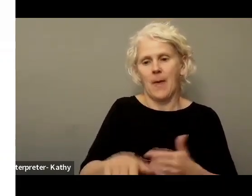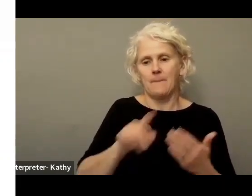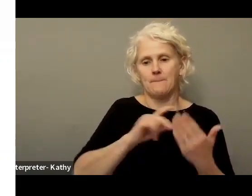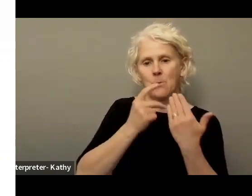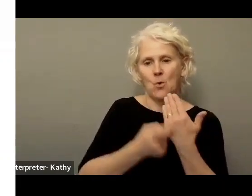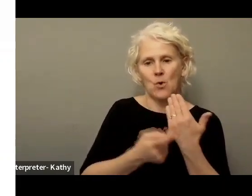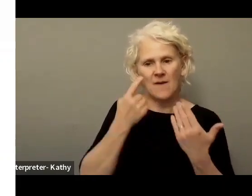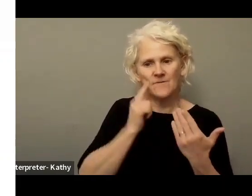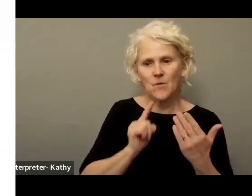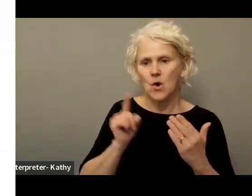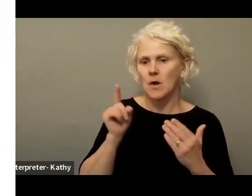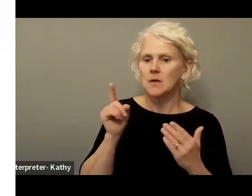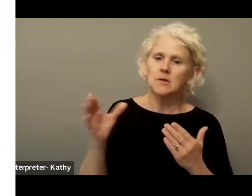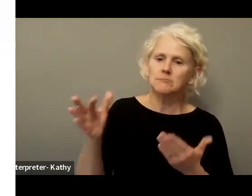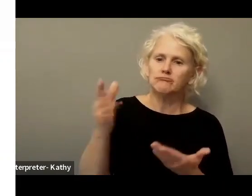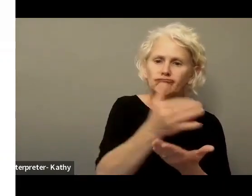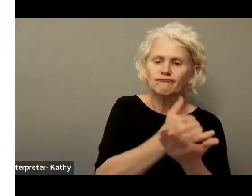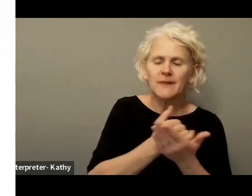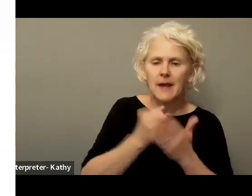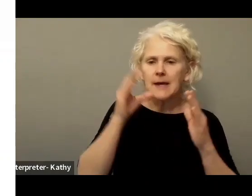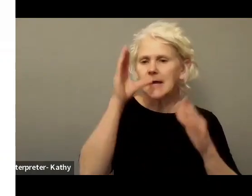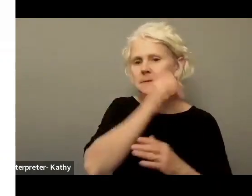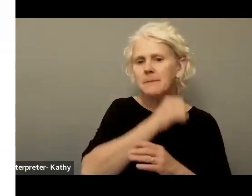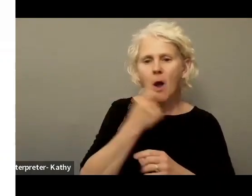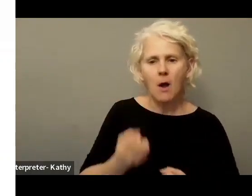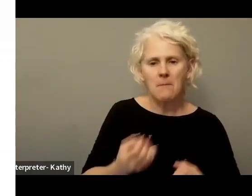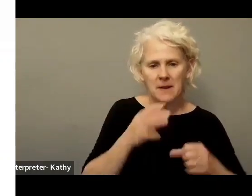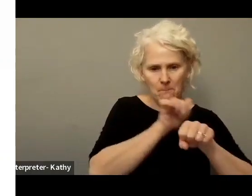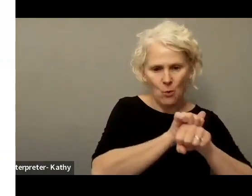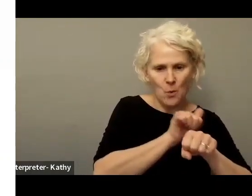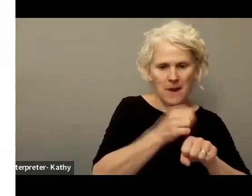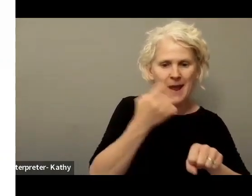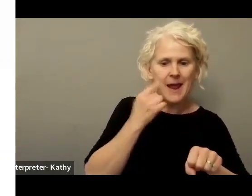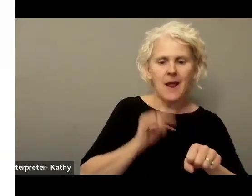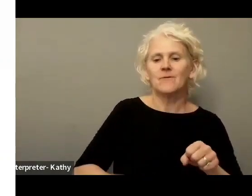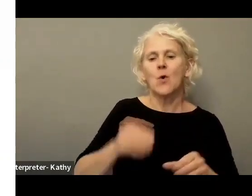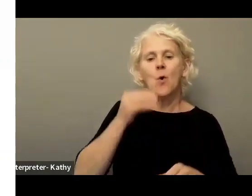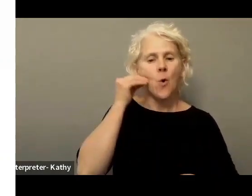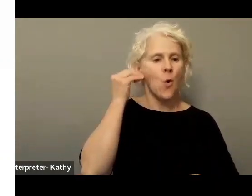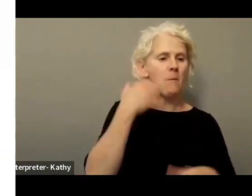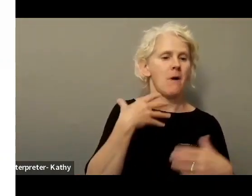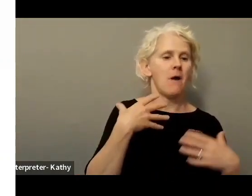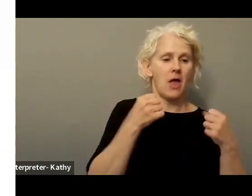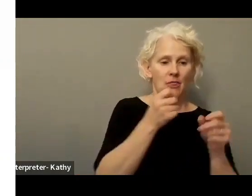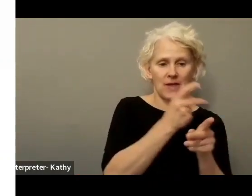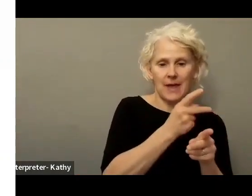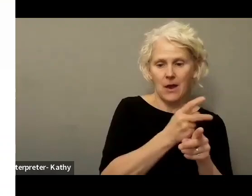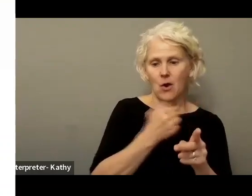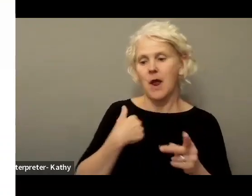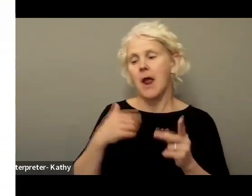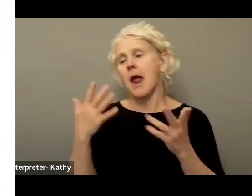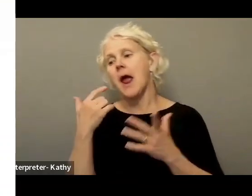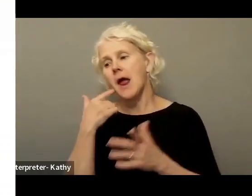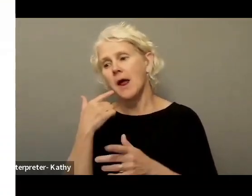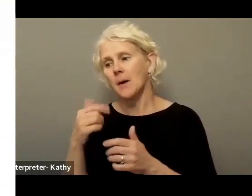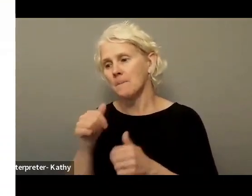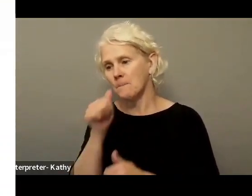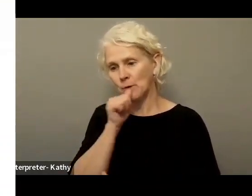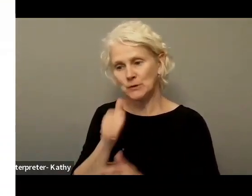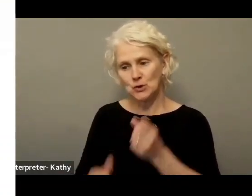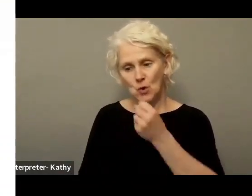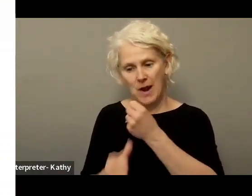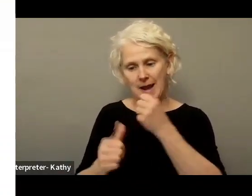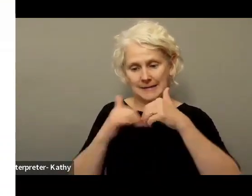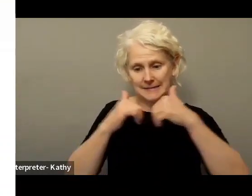for estimating employment for personal care aides and home health aides separately. And if you guys want to join me in a letter to their